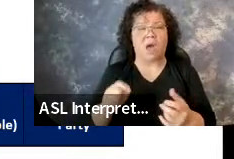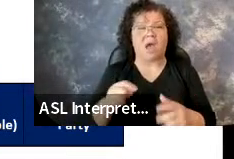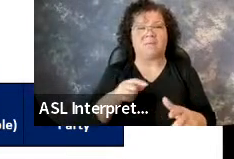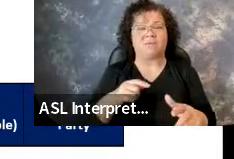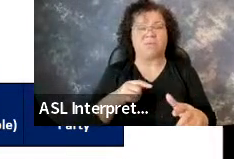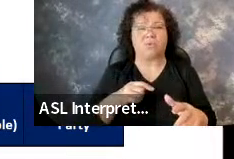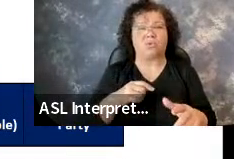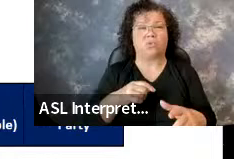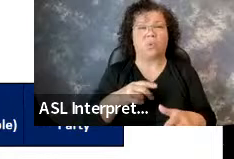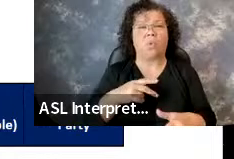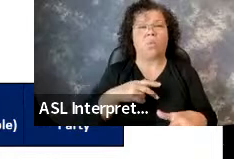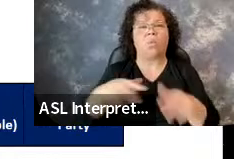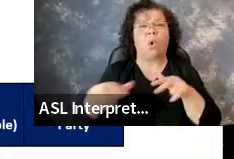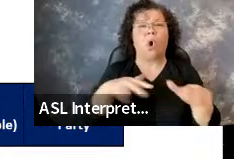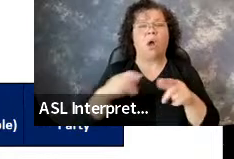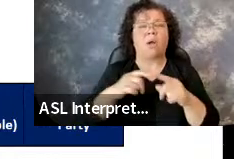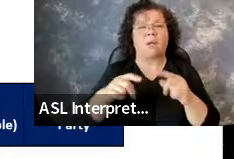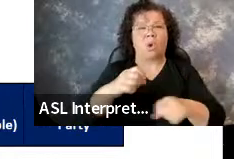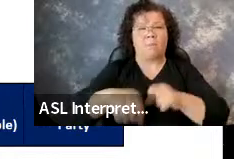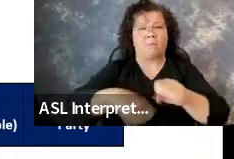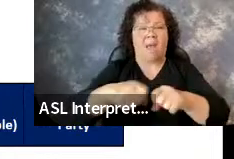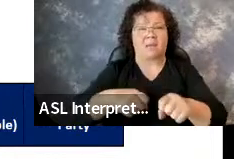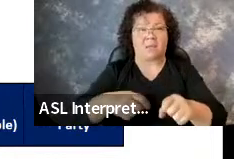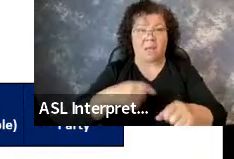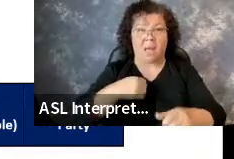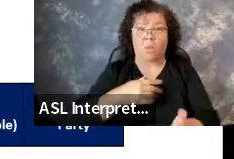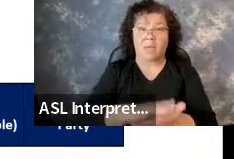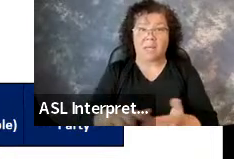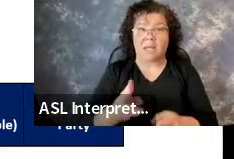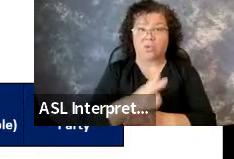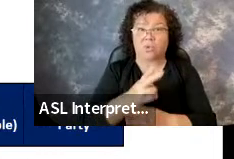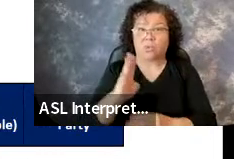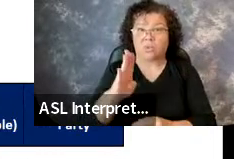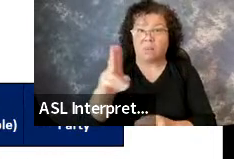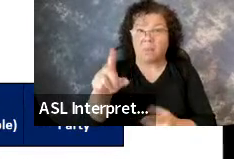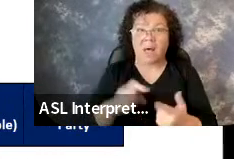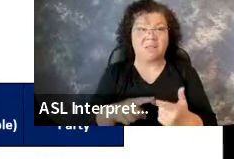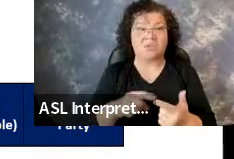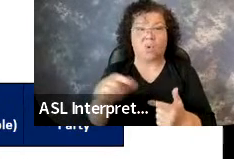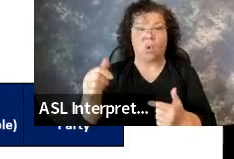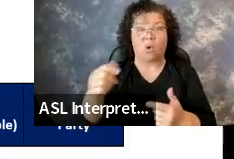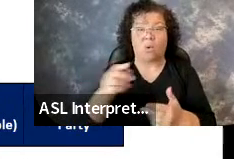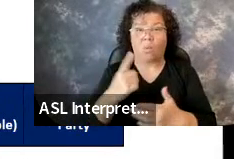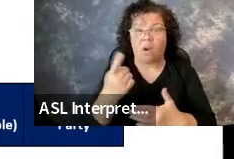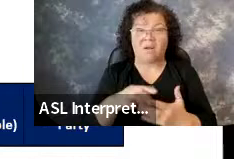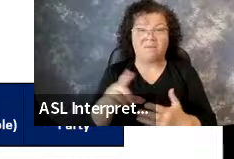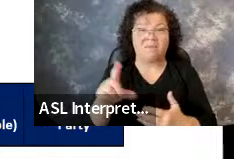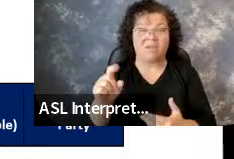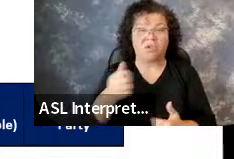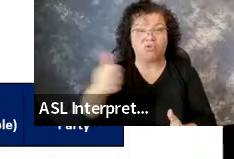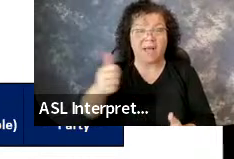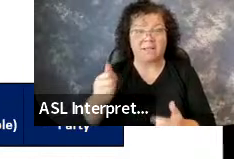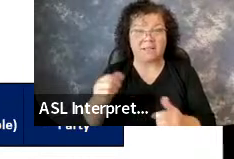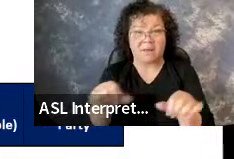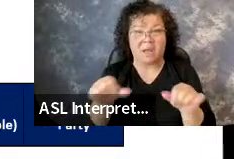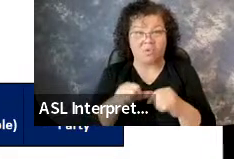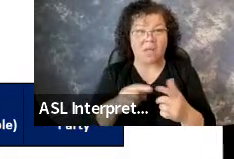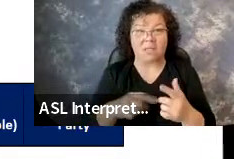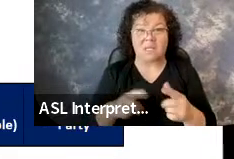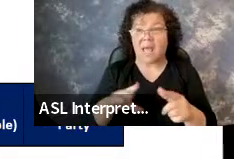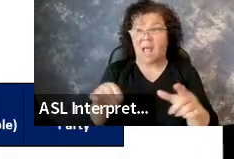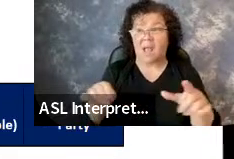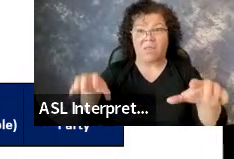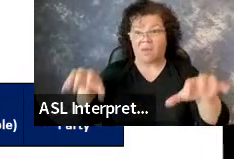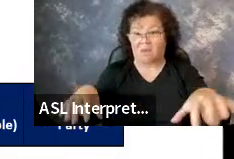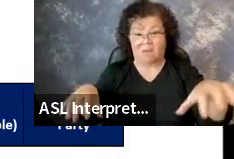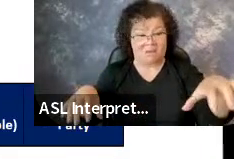ride your bike home. It'd be nice to be able to pop on the light rail station or pop on one of the transit areas. And the connectivity between the two